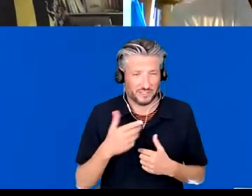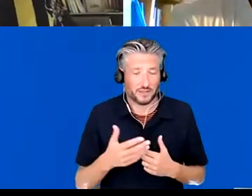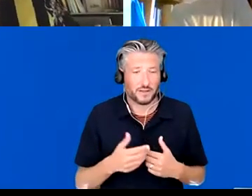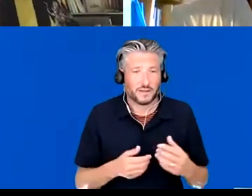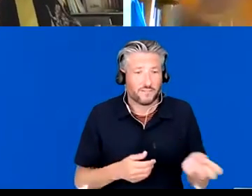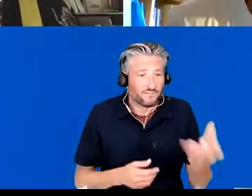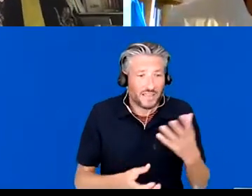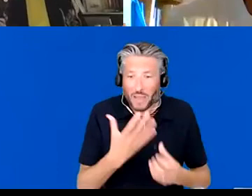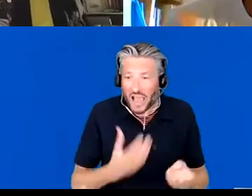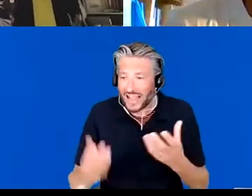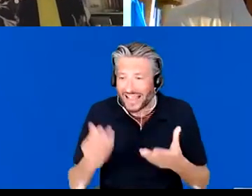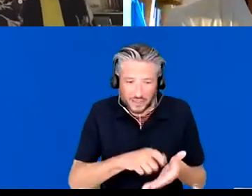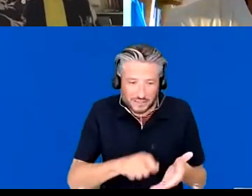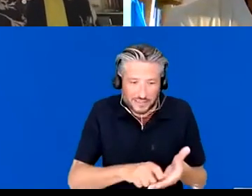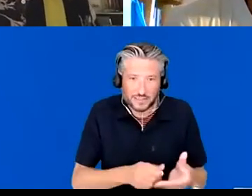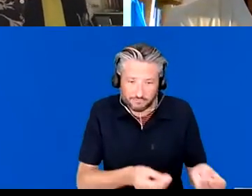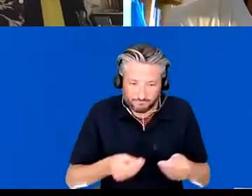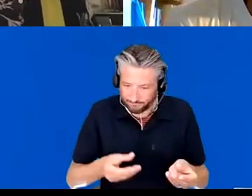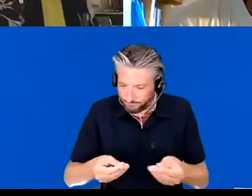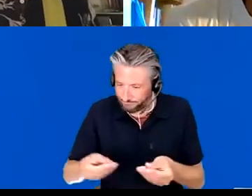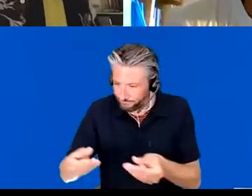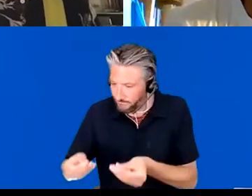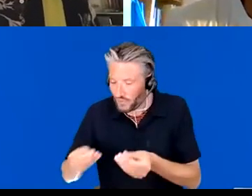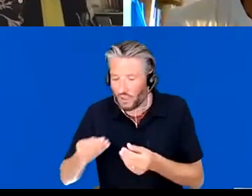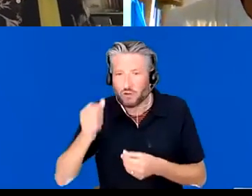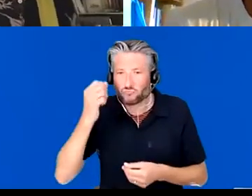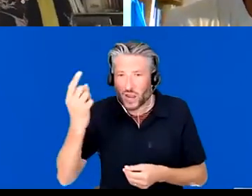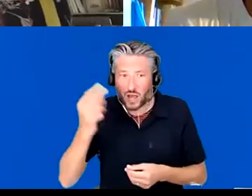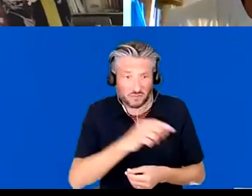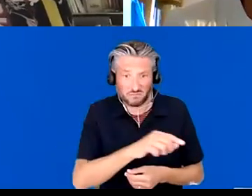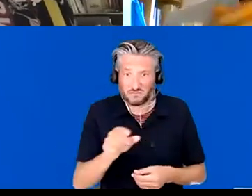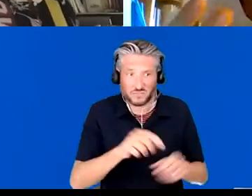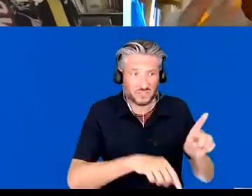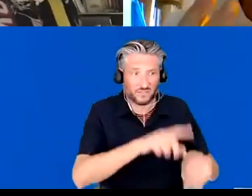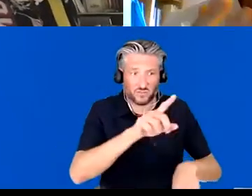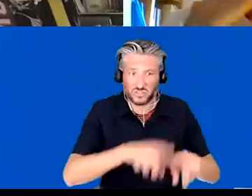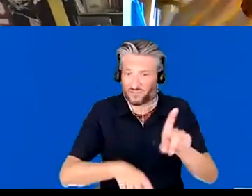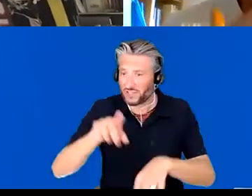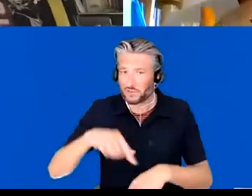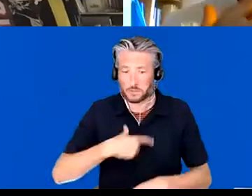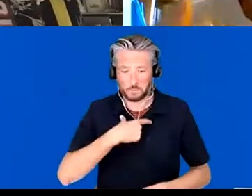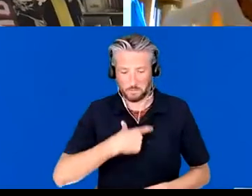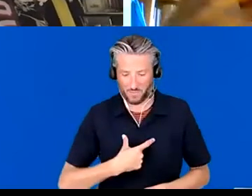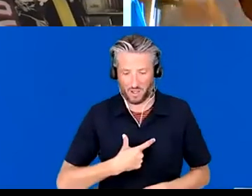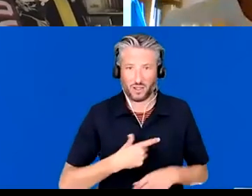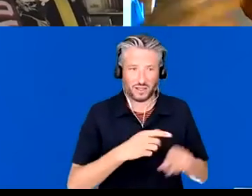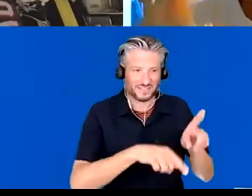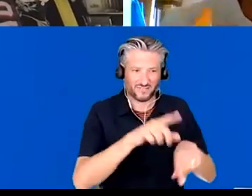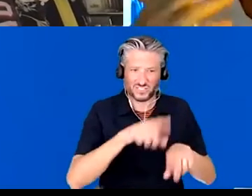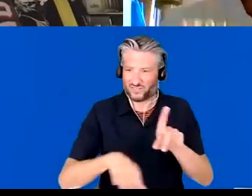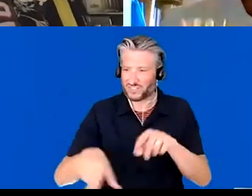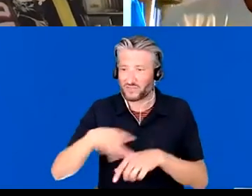are just so very different. Some people twig straight away, and they really, they really work out. They can sort of